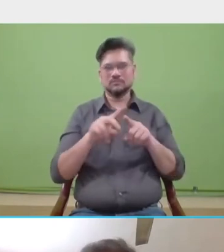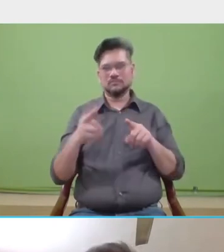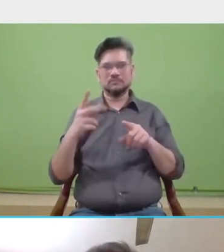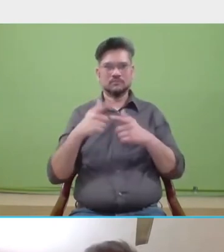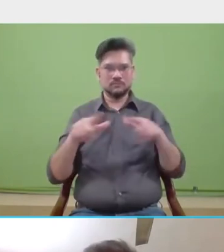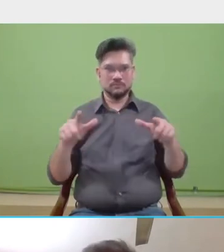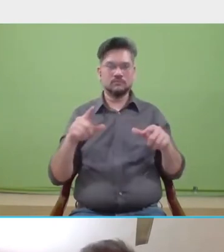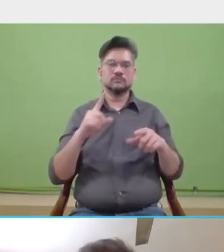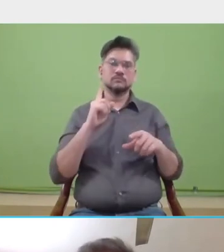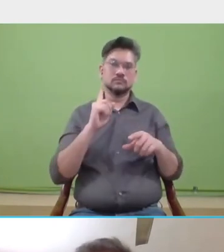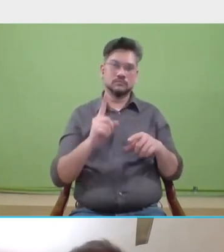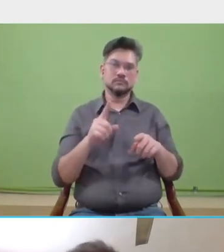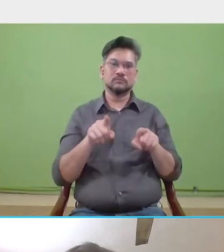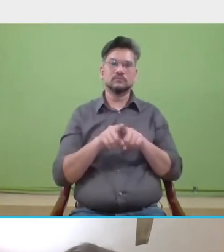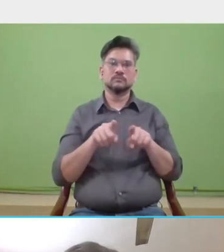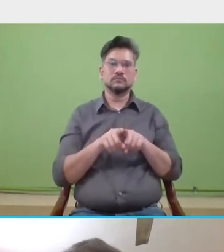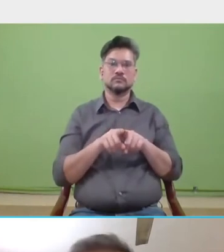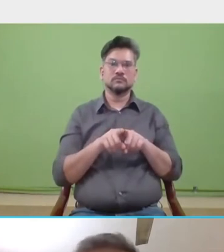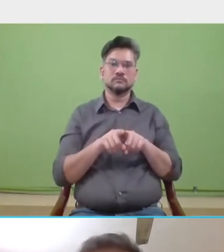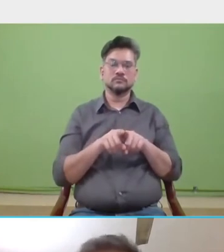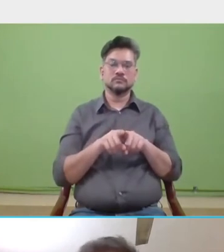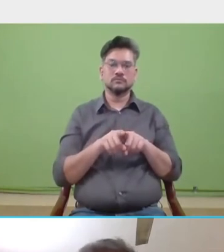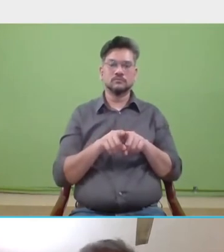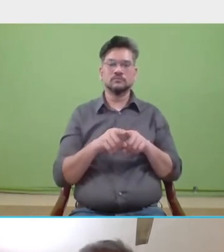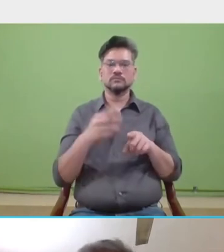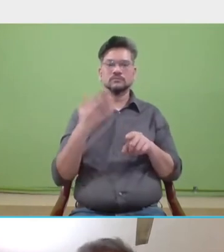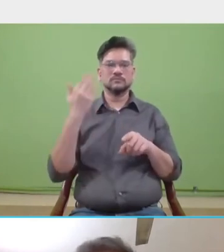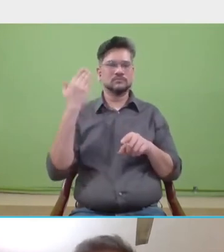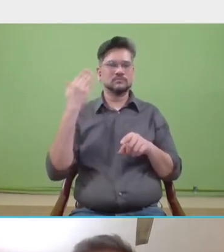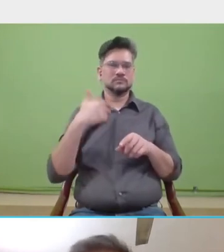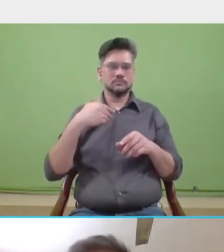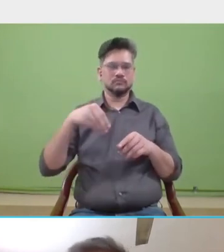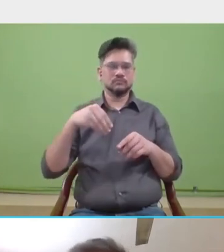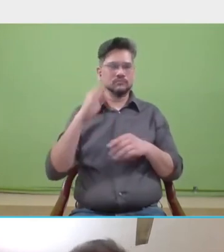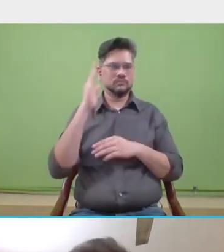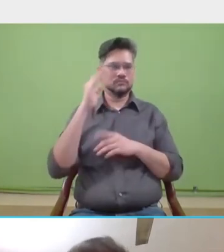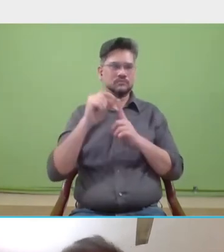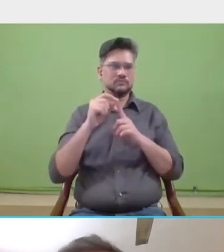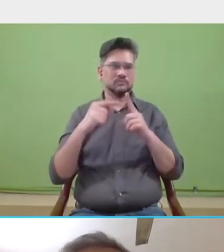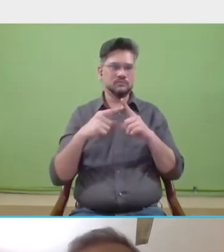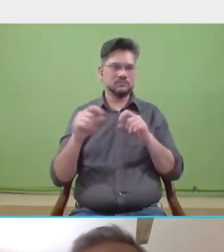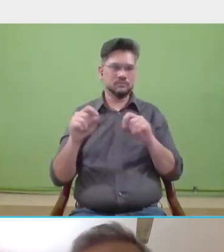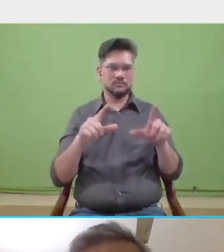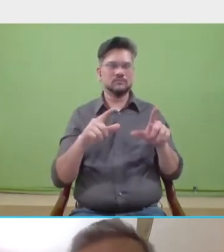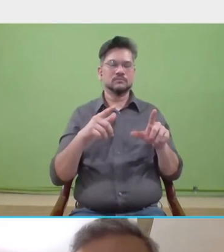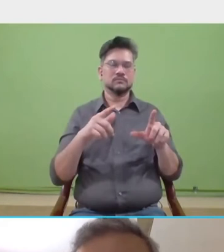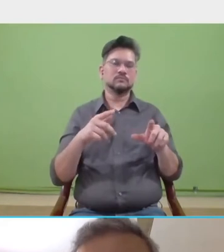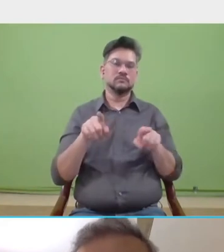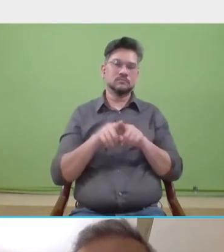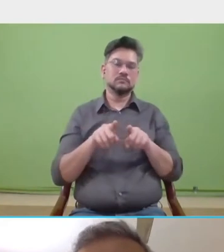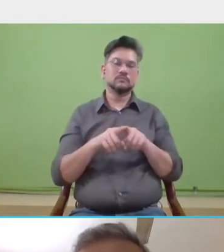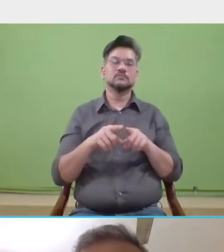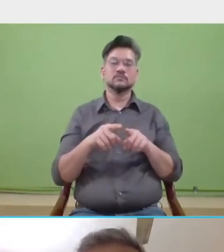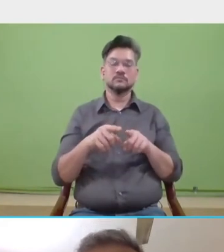also to uh as i will show in the presentation also to in fact enrich how linguistics is studied